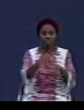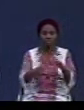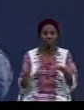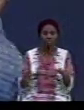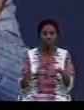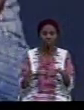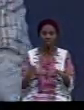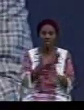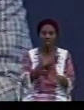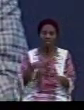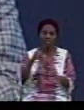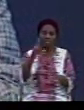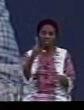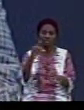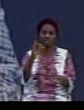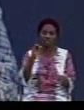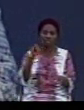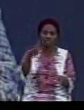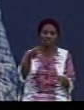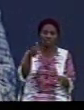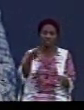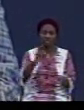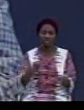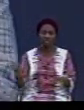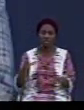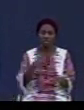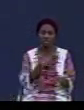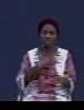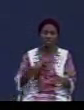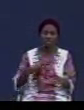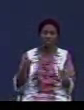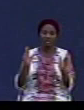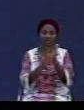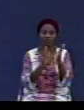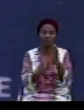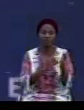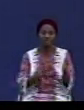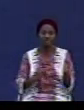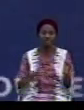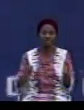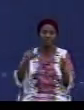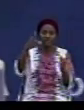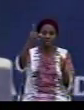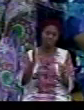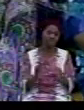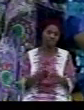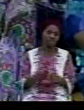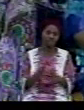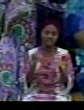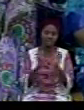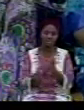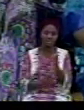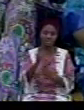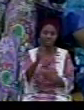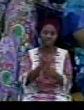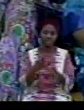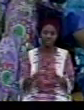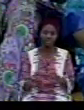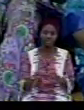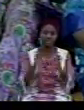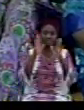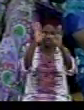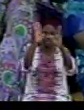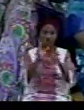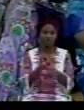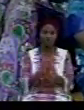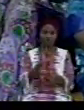and leaping and praising God. That kind of miracle is coming your way tonight.